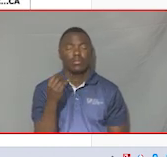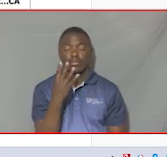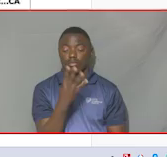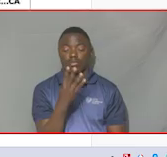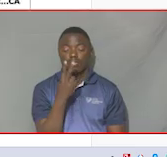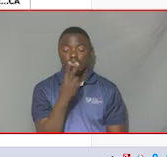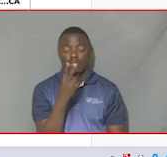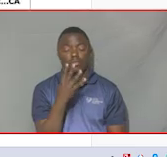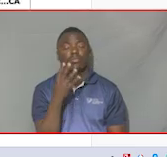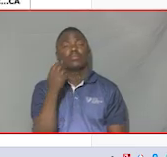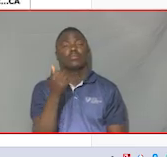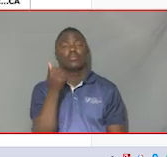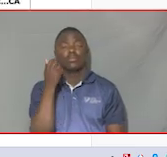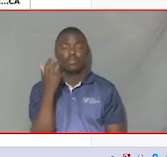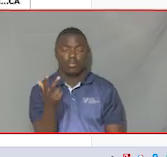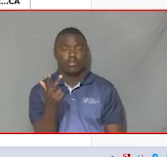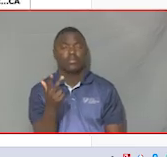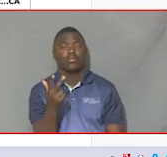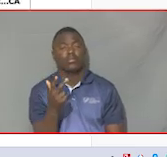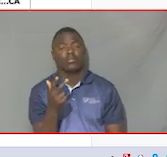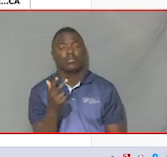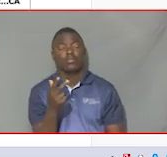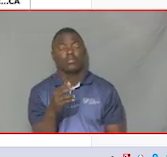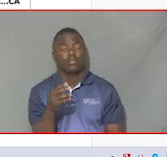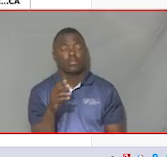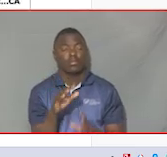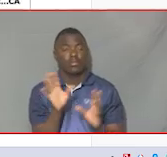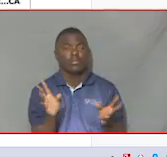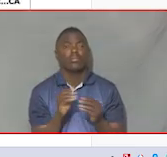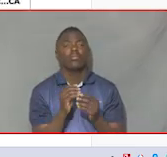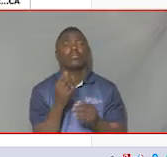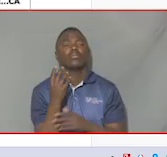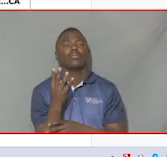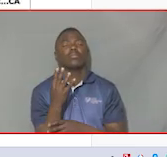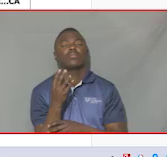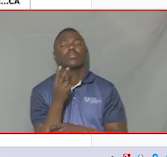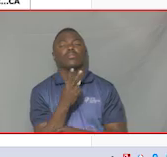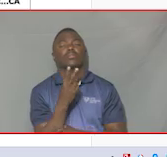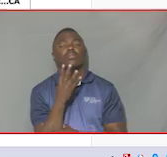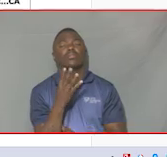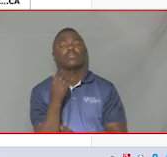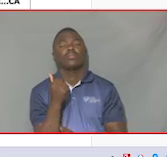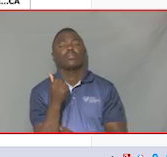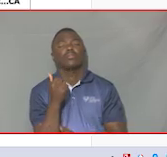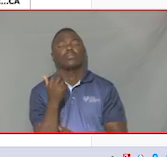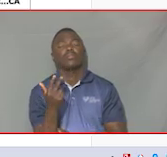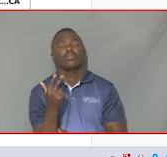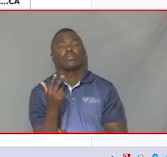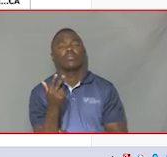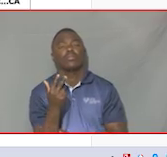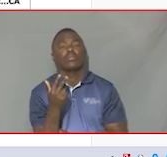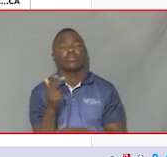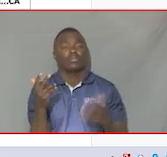correct? I can put any of the 4 numbers, 2, 4, 6, 8, in the last block. So I've